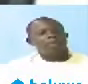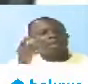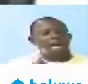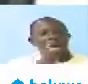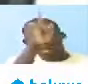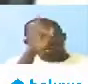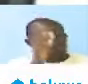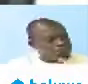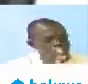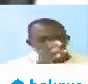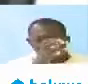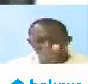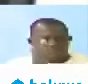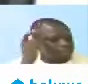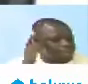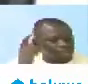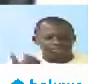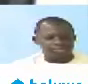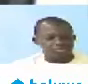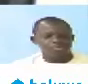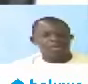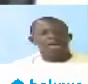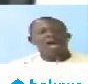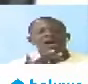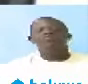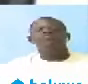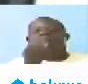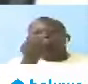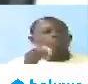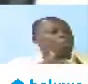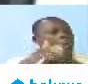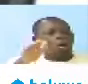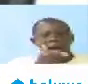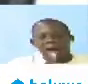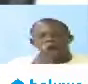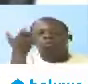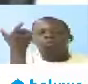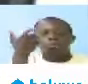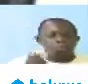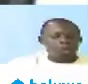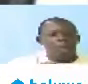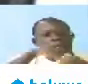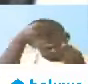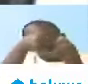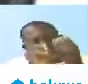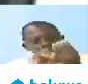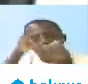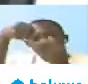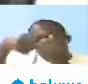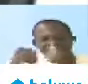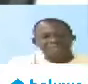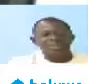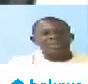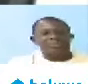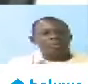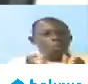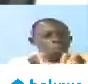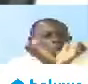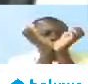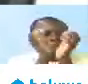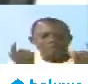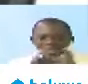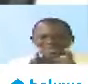has really helped them. You have a lot of food, bananas, especially fruits, bananas, ananas and other things.